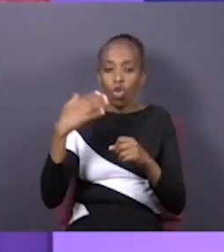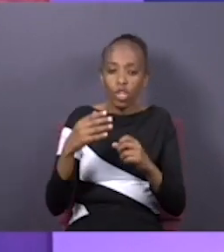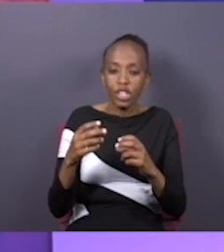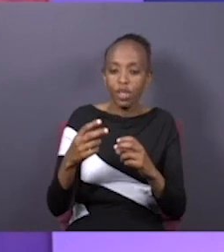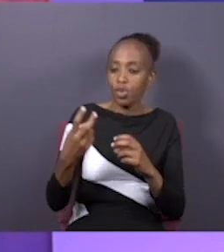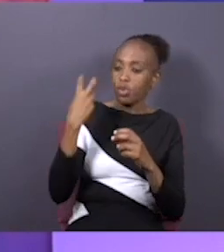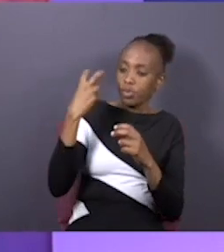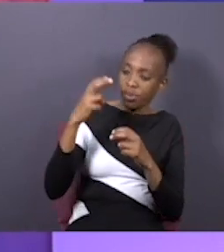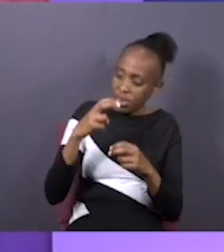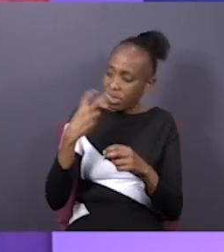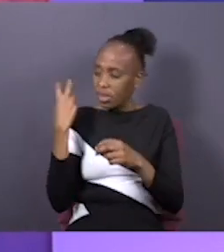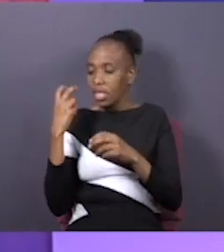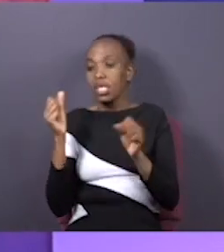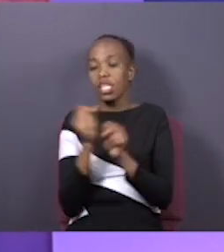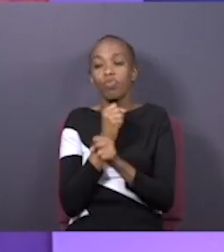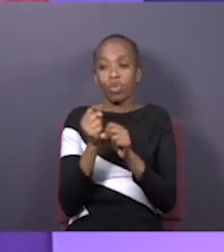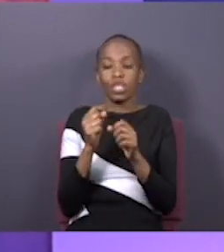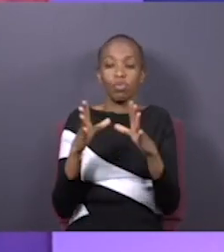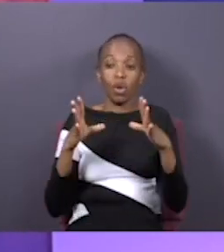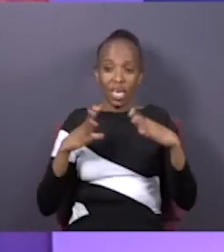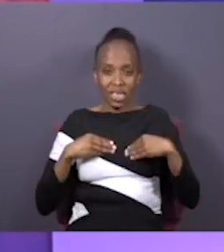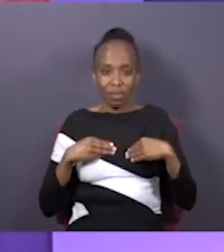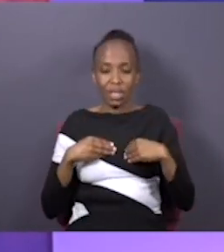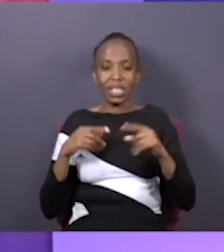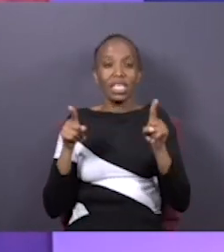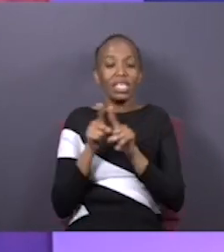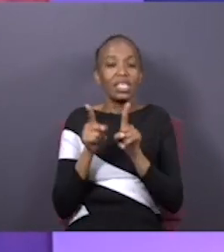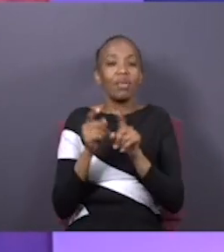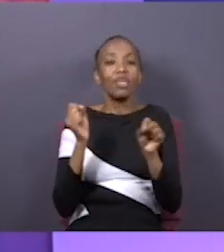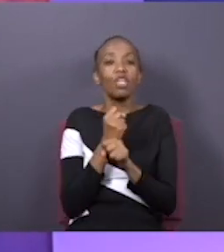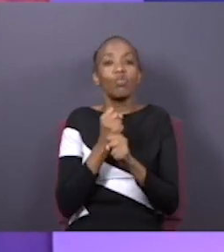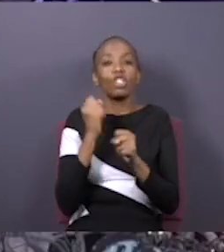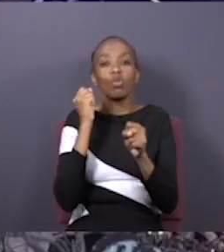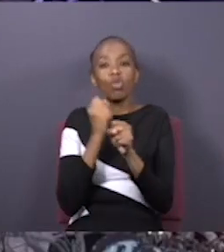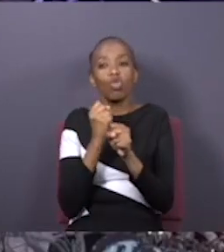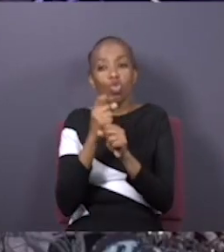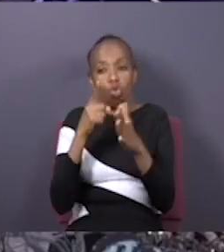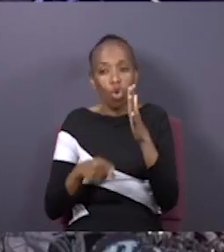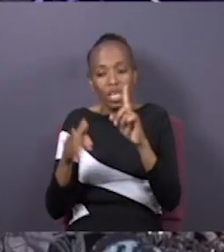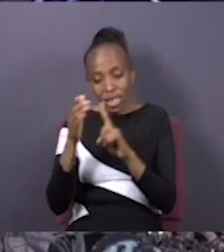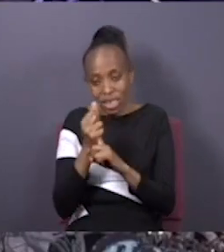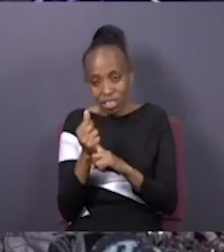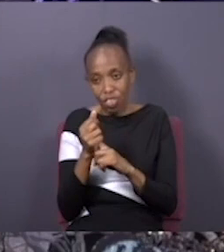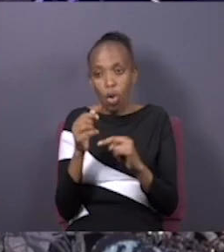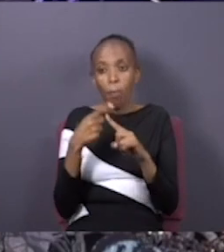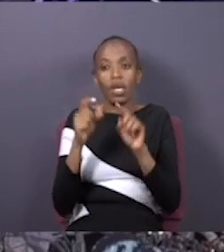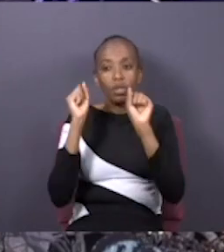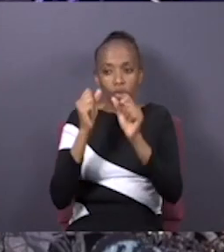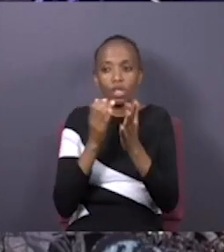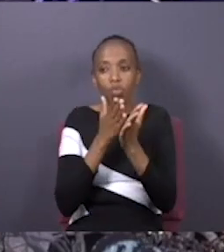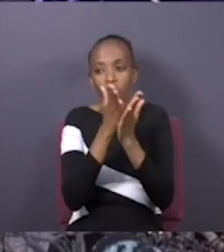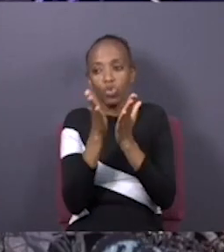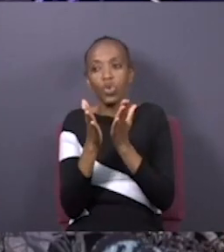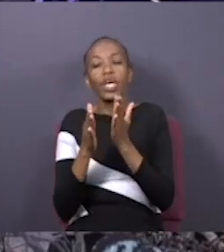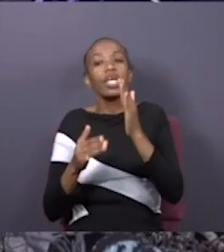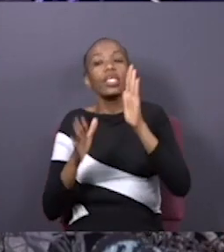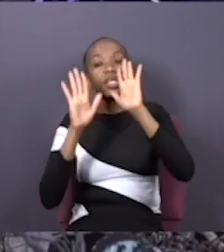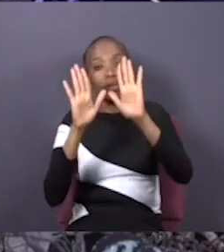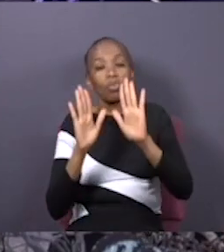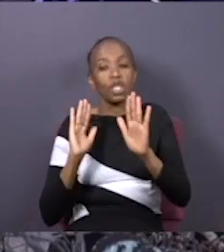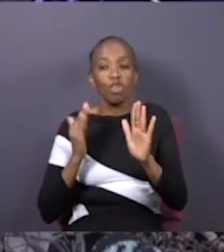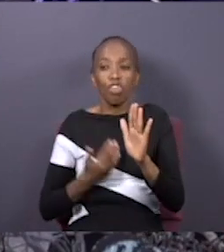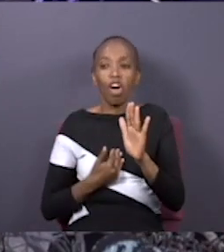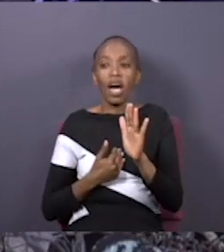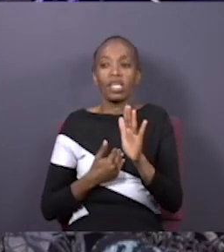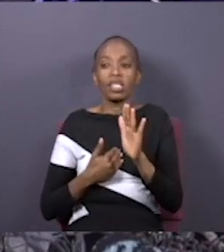back cannot be accepted and cannot even do what he is supposed to do. He will be derailed. It is important